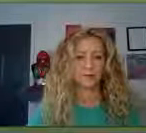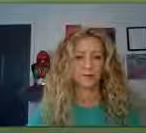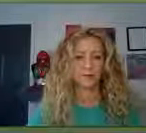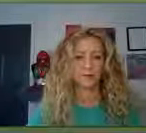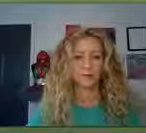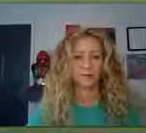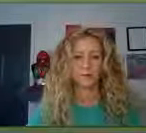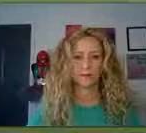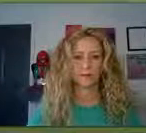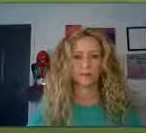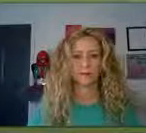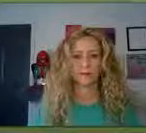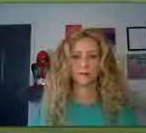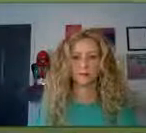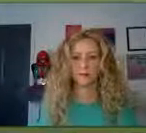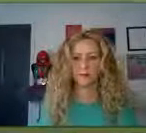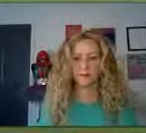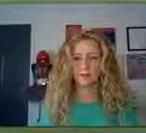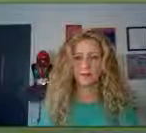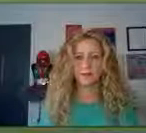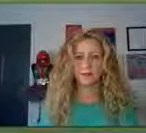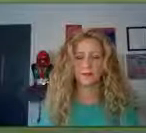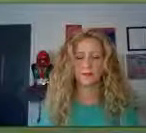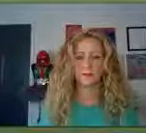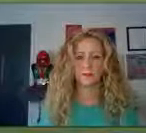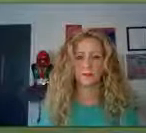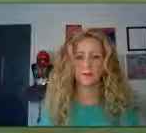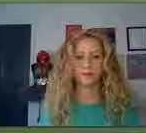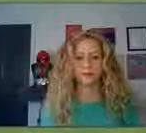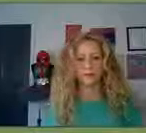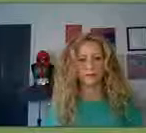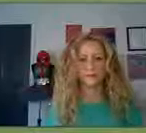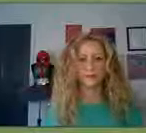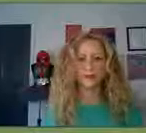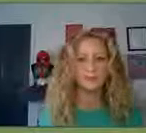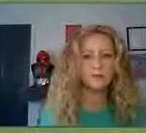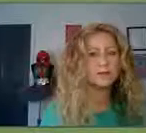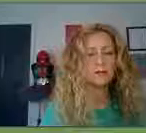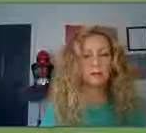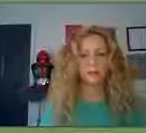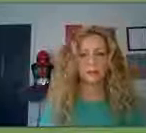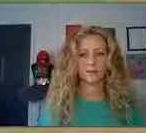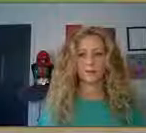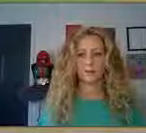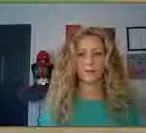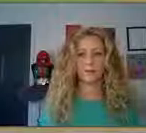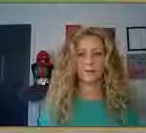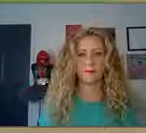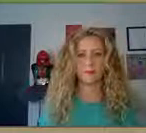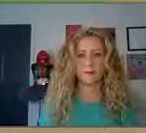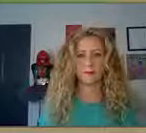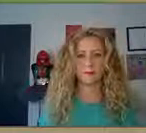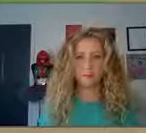Jesus loves everyone. He knew we all needed him to take the punishment for our sins.